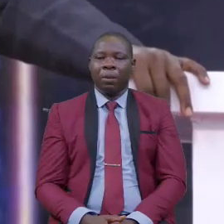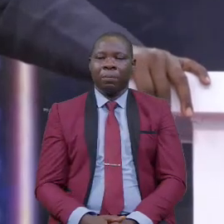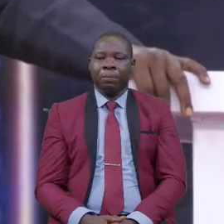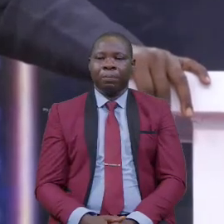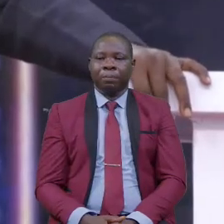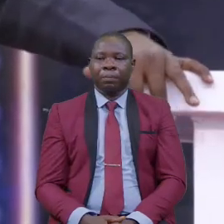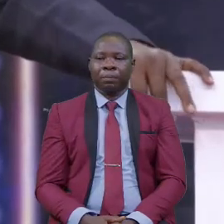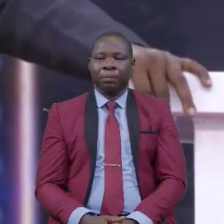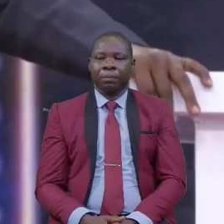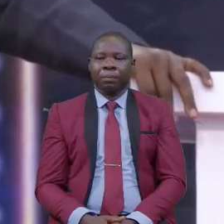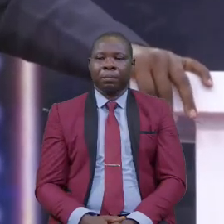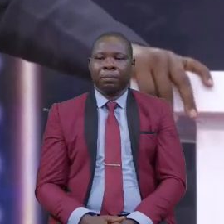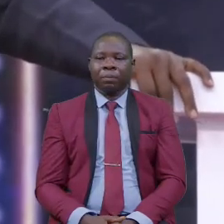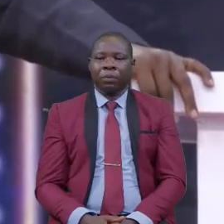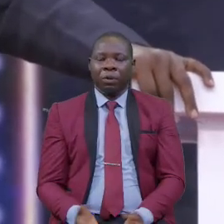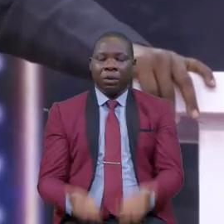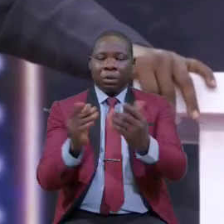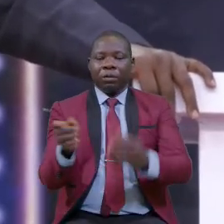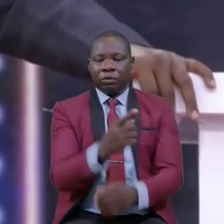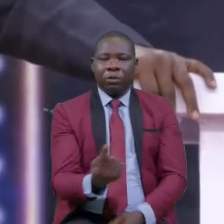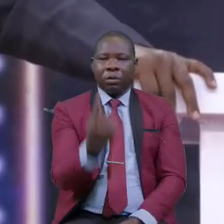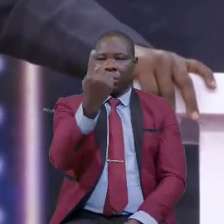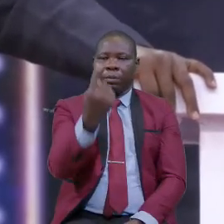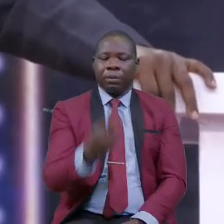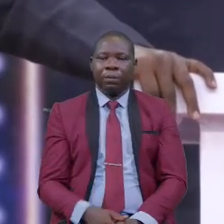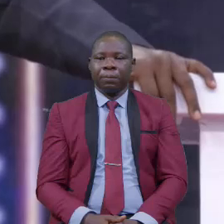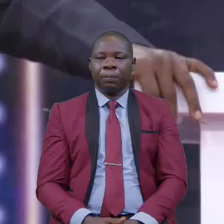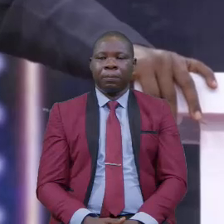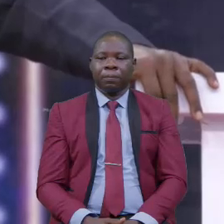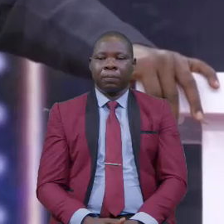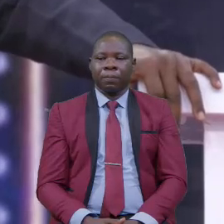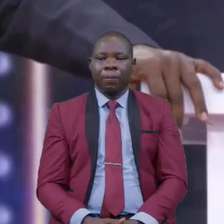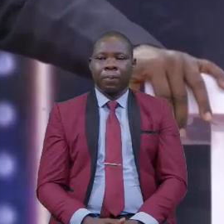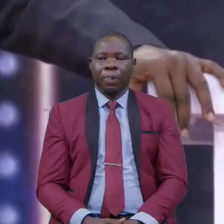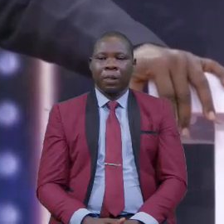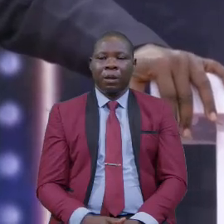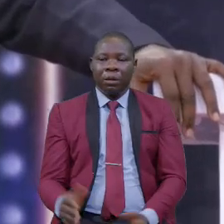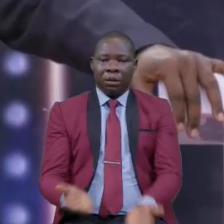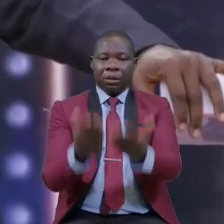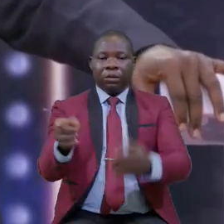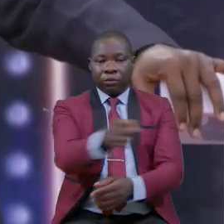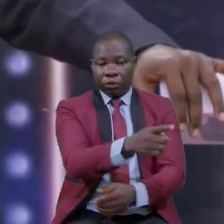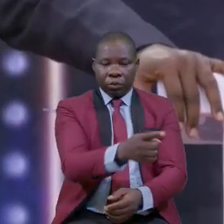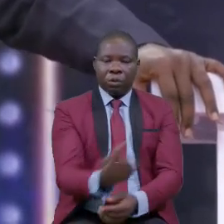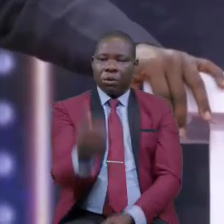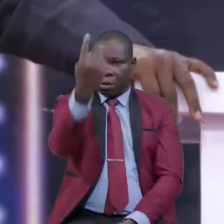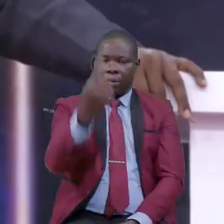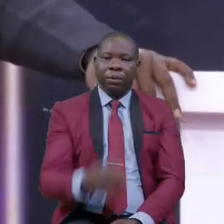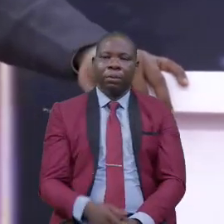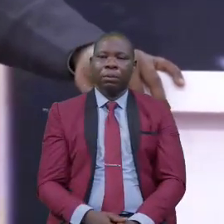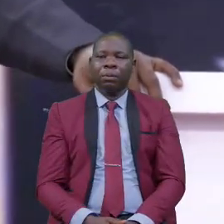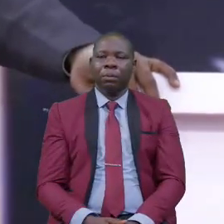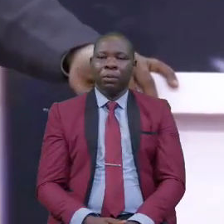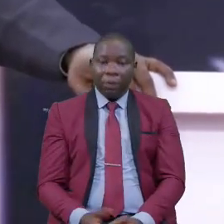up Lift You Up Lift You Up Lift